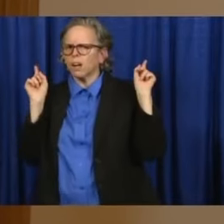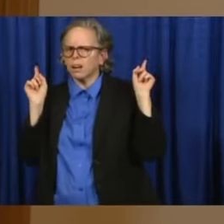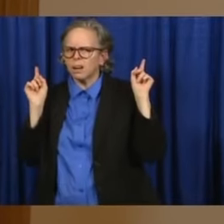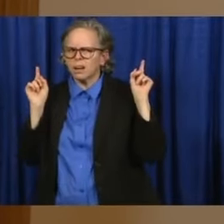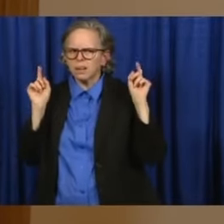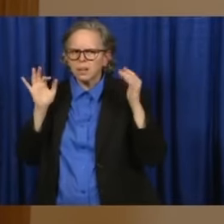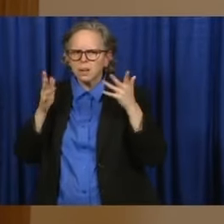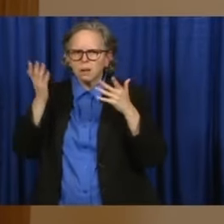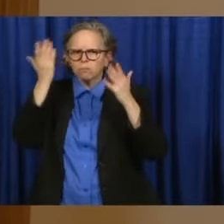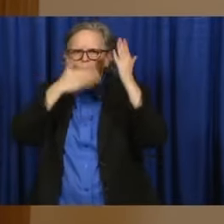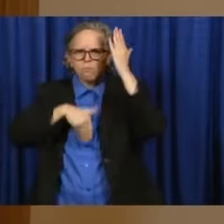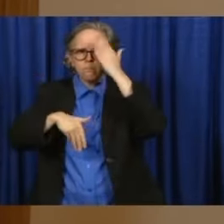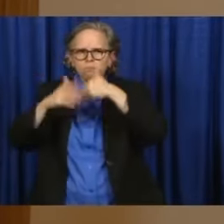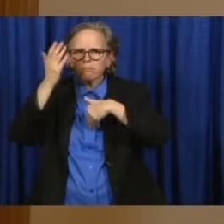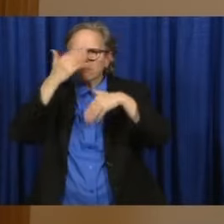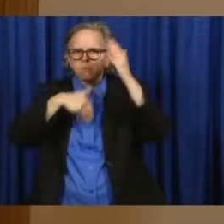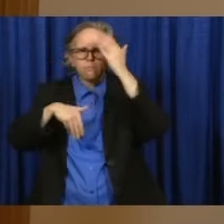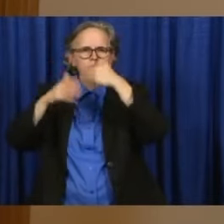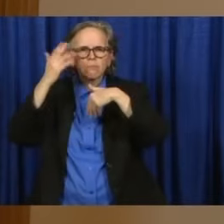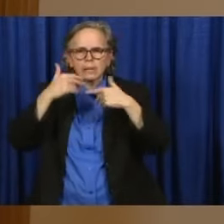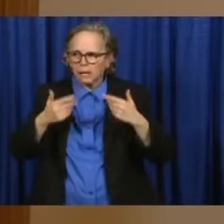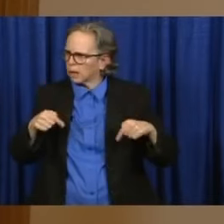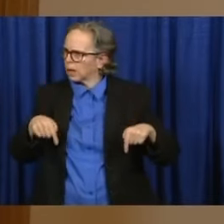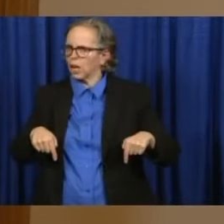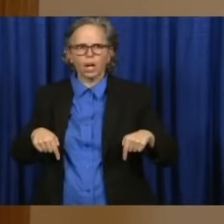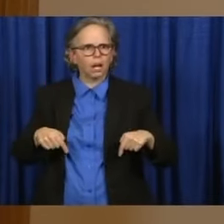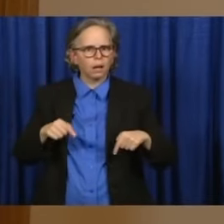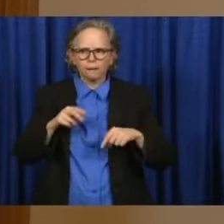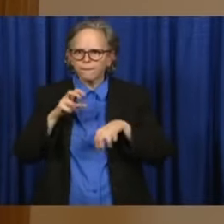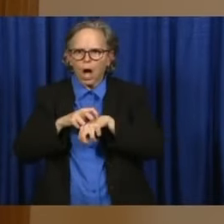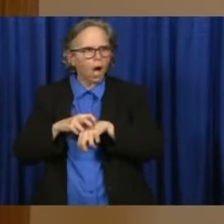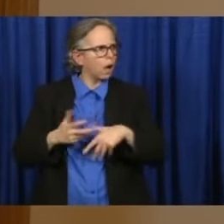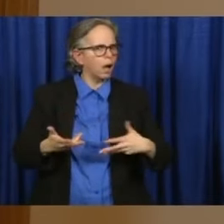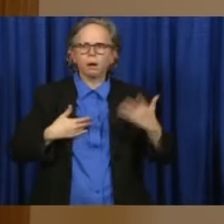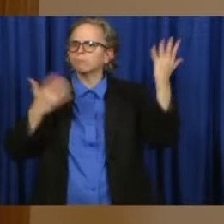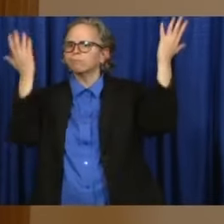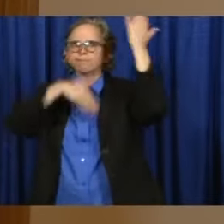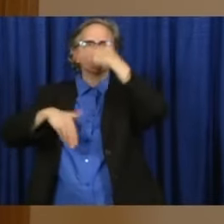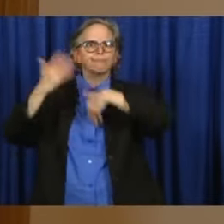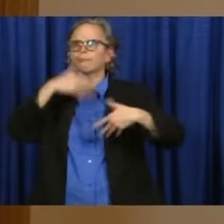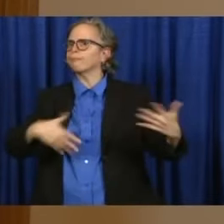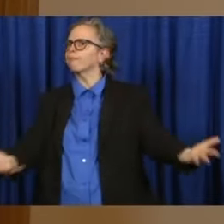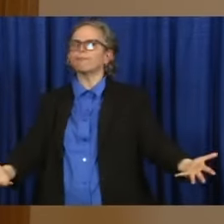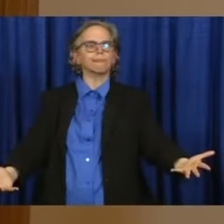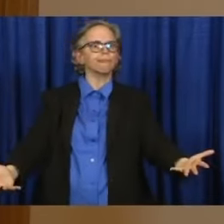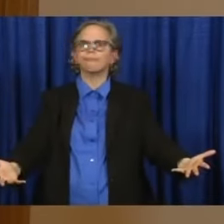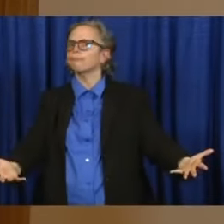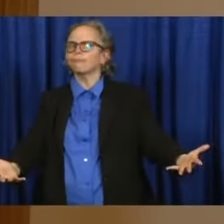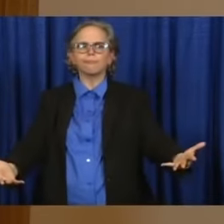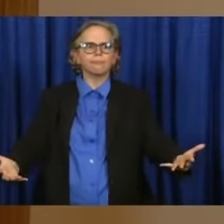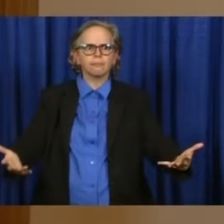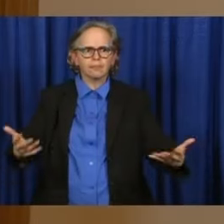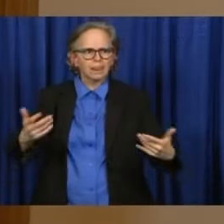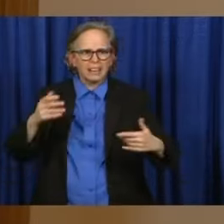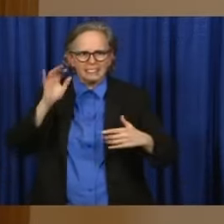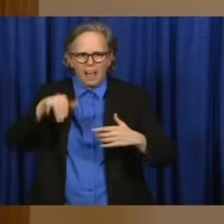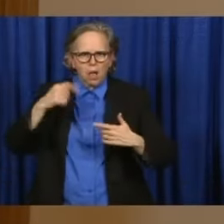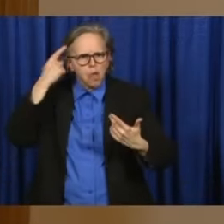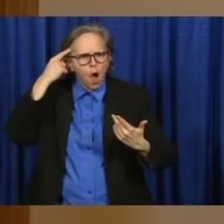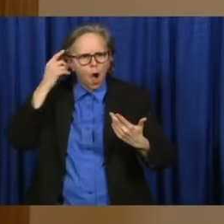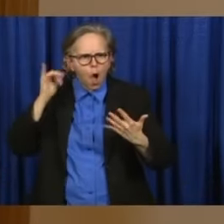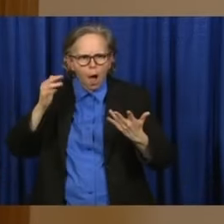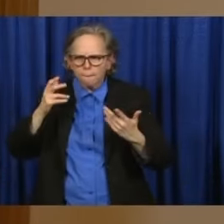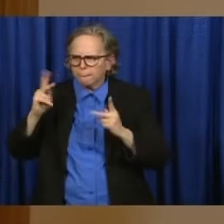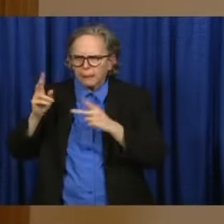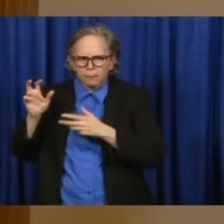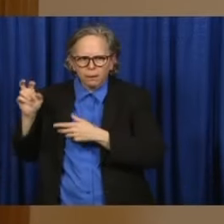I've talked about the fact that we had a very strict case definition for one set of travelers, but I do feel that had